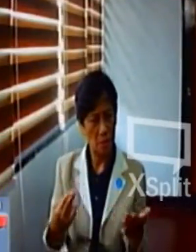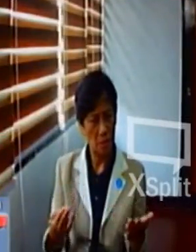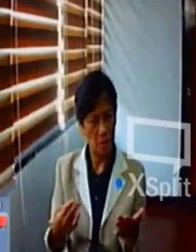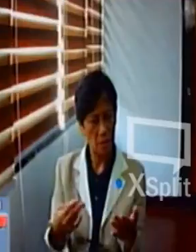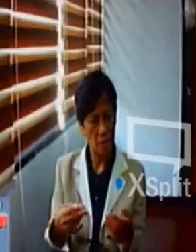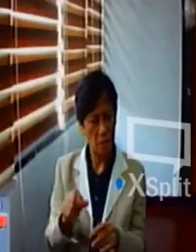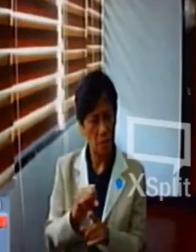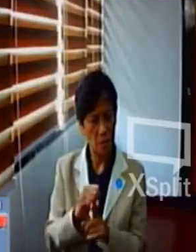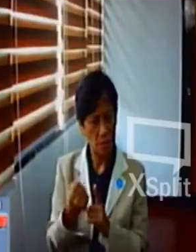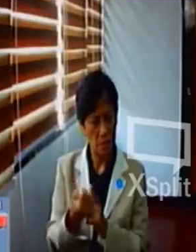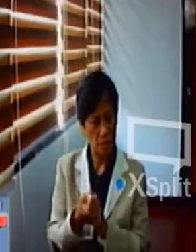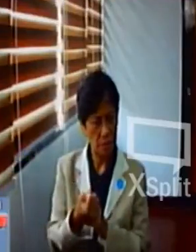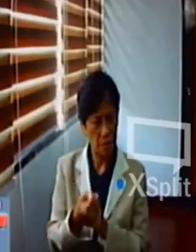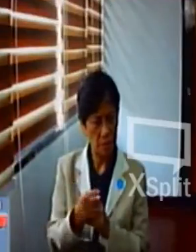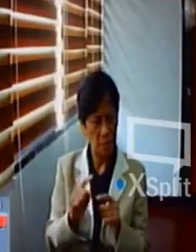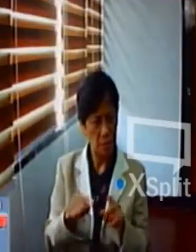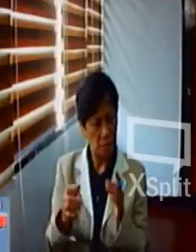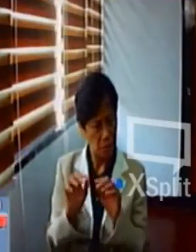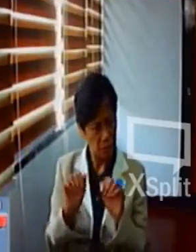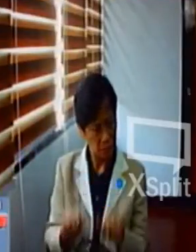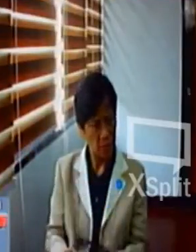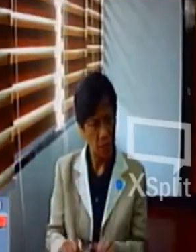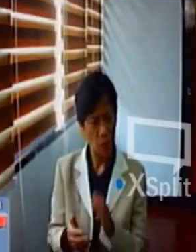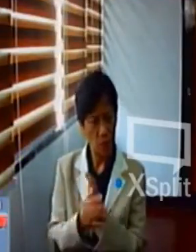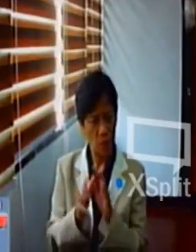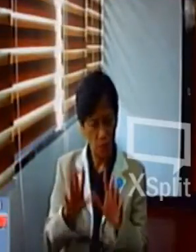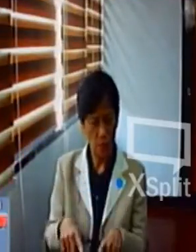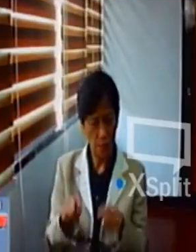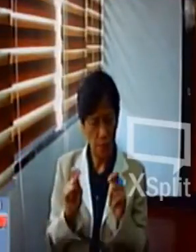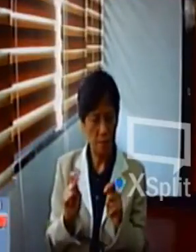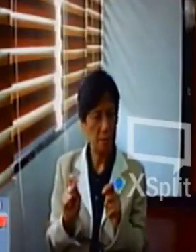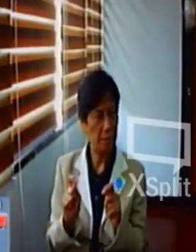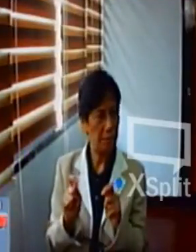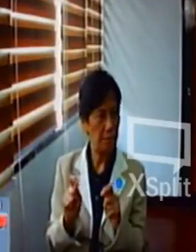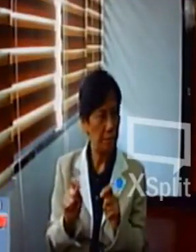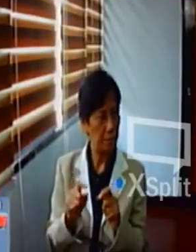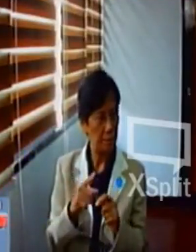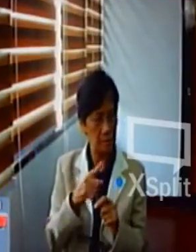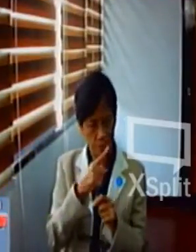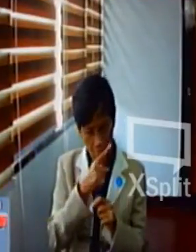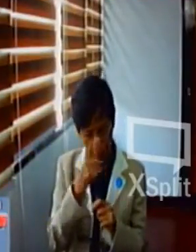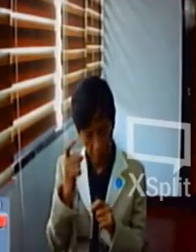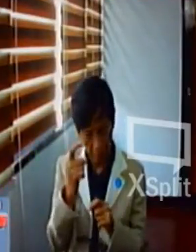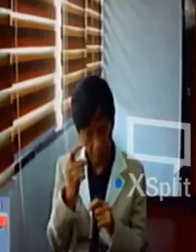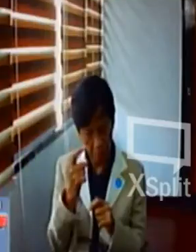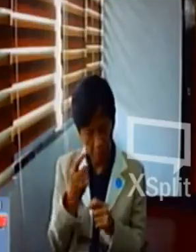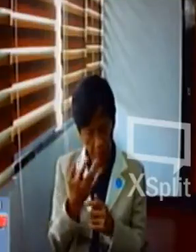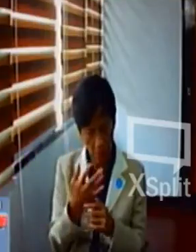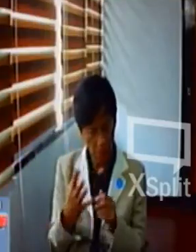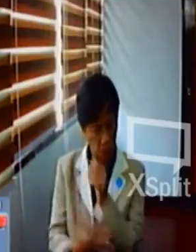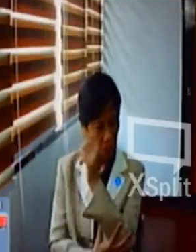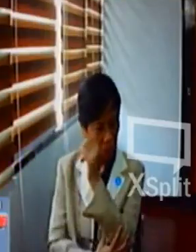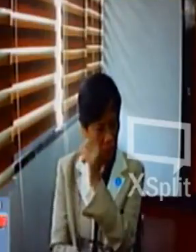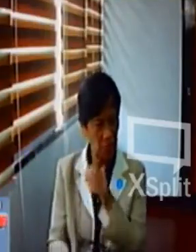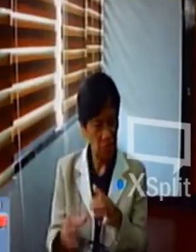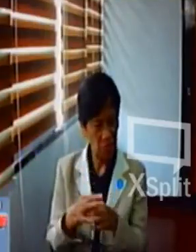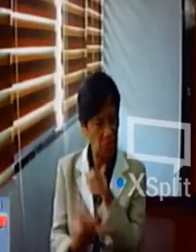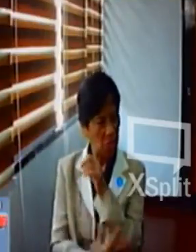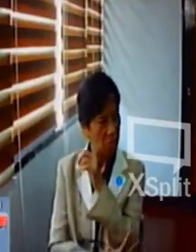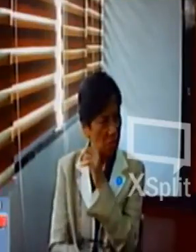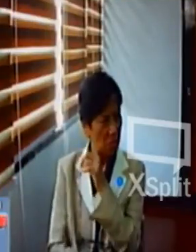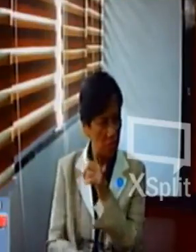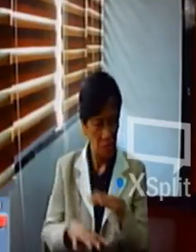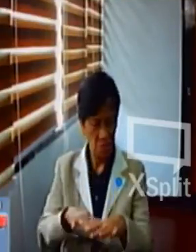also your capacity to adapt. And because the poorest of the poor are in these coastal